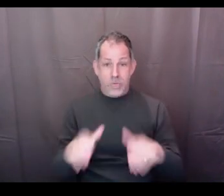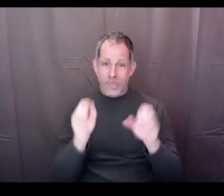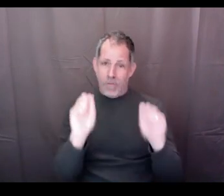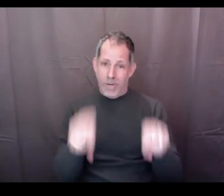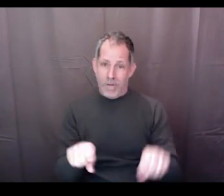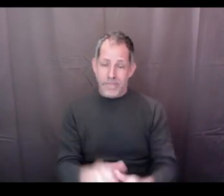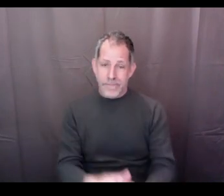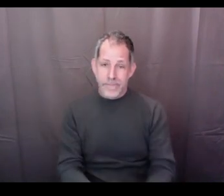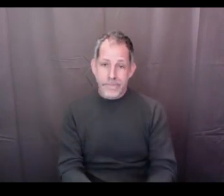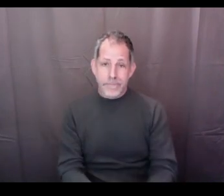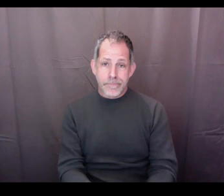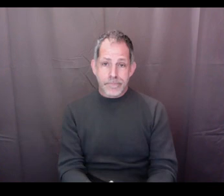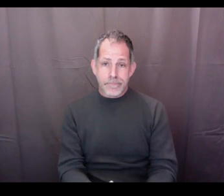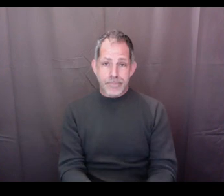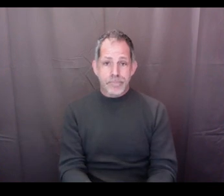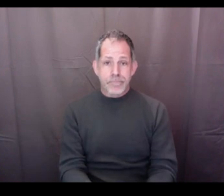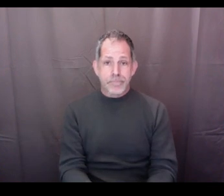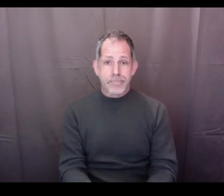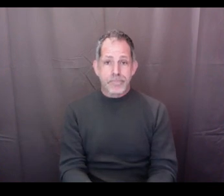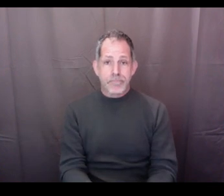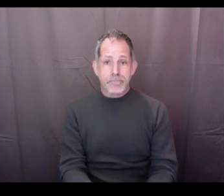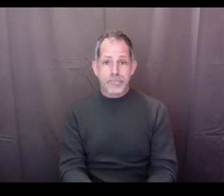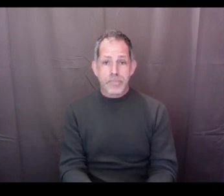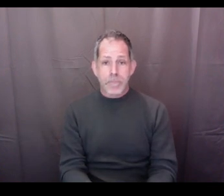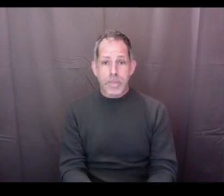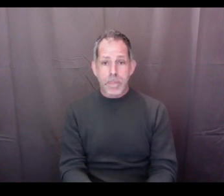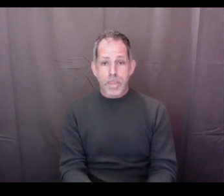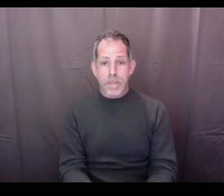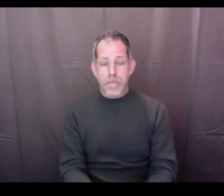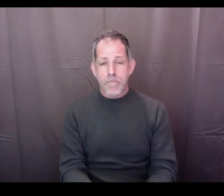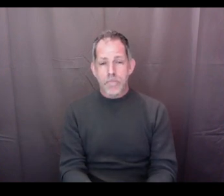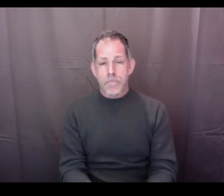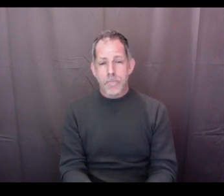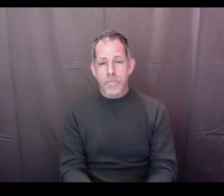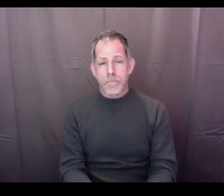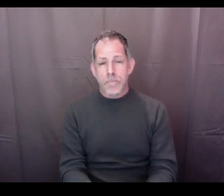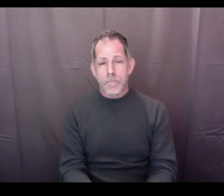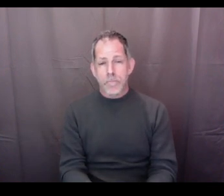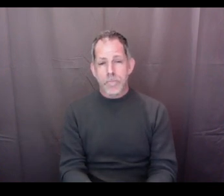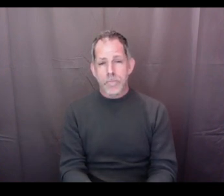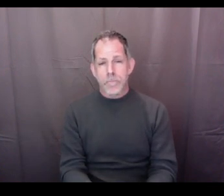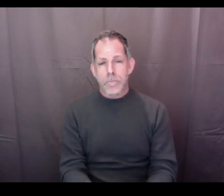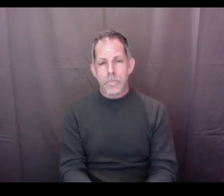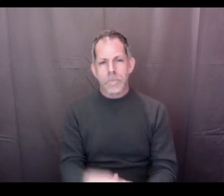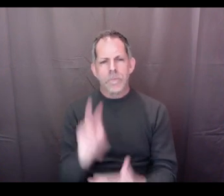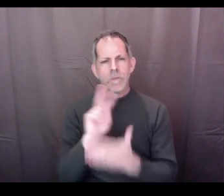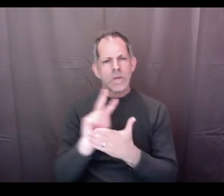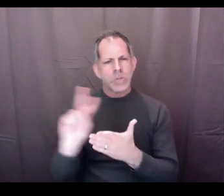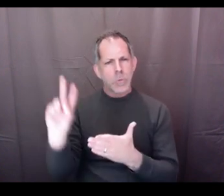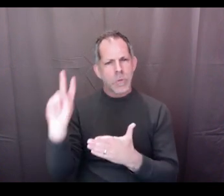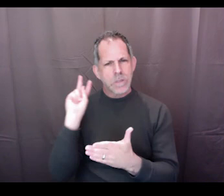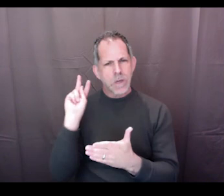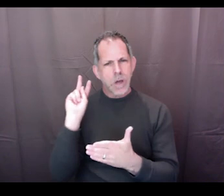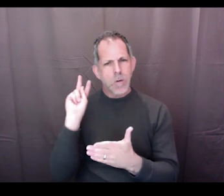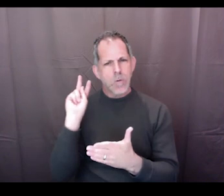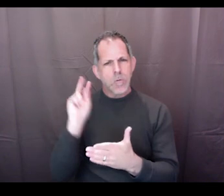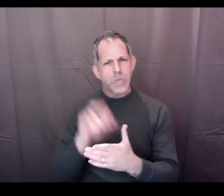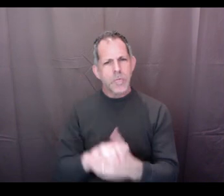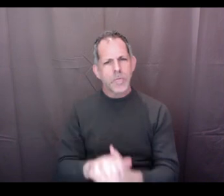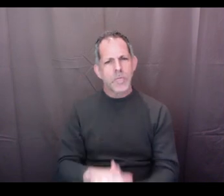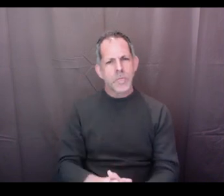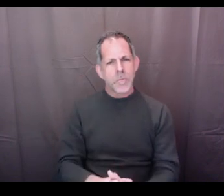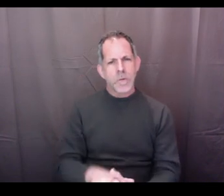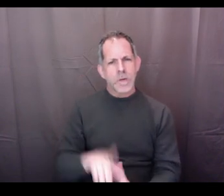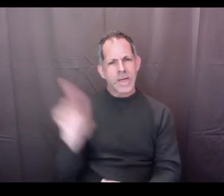So I'll just add, we became aware about 2 weeks ago that Seattle was considering